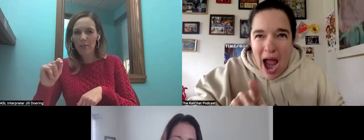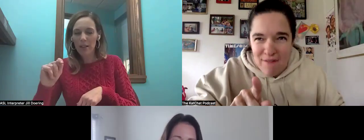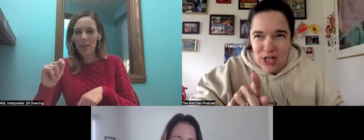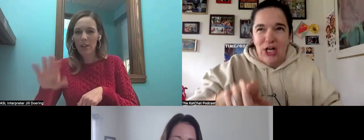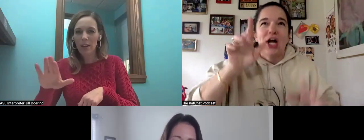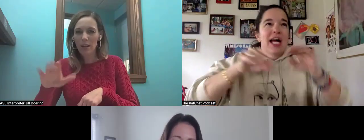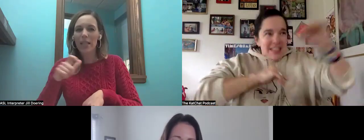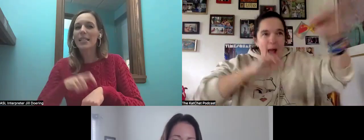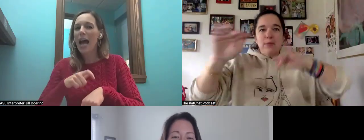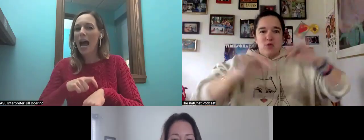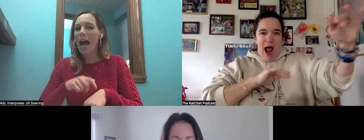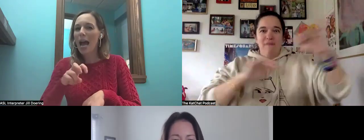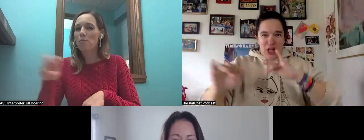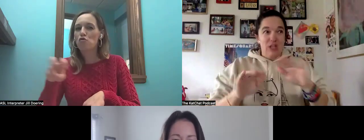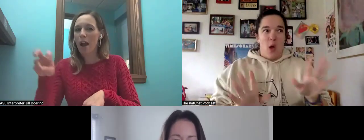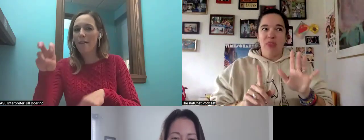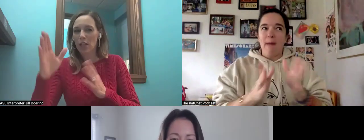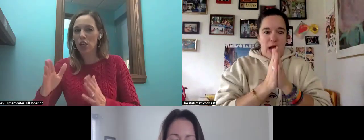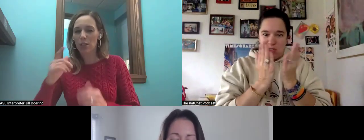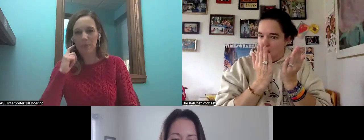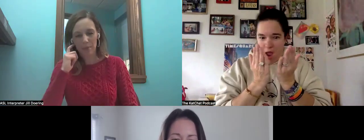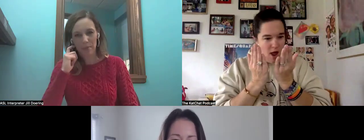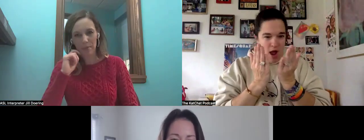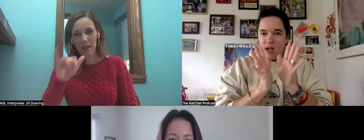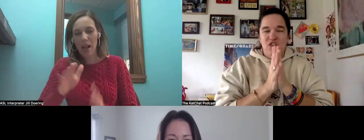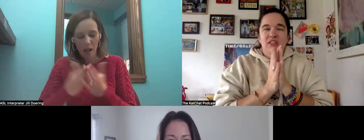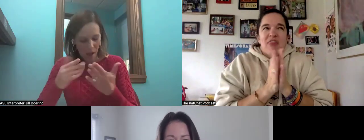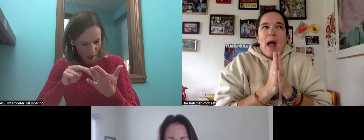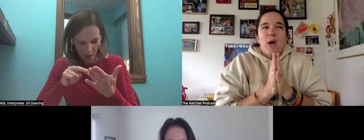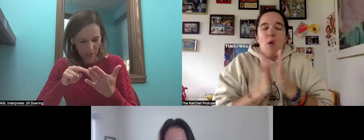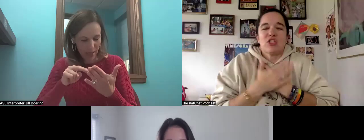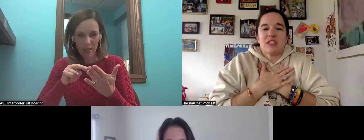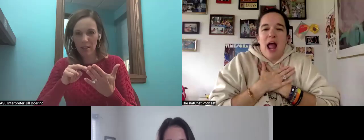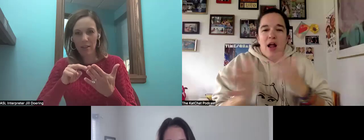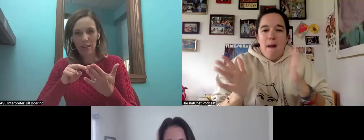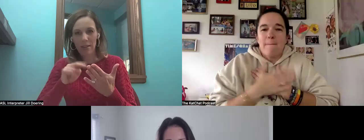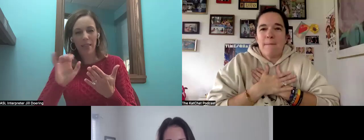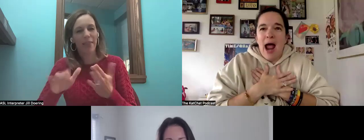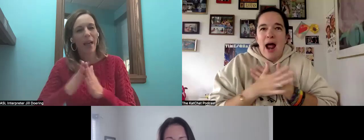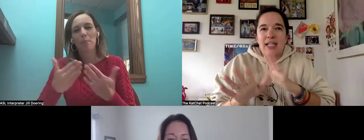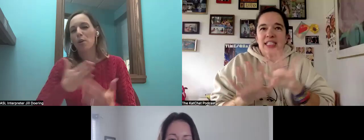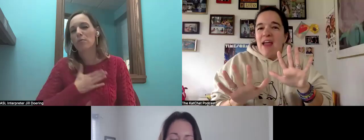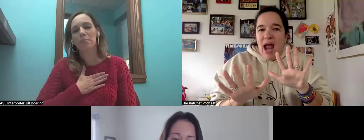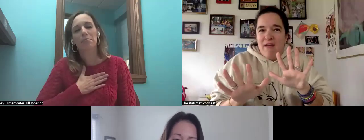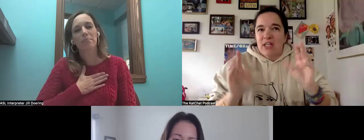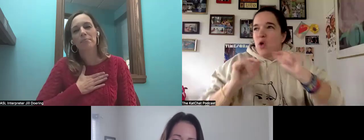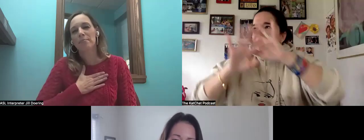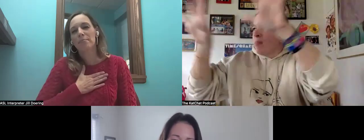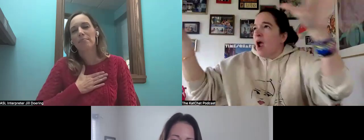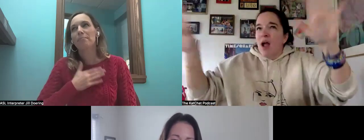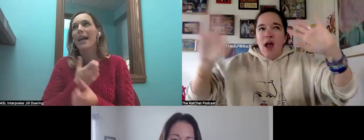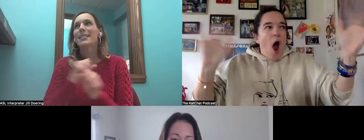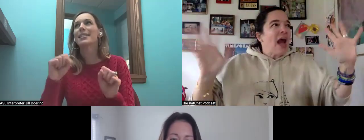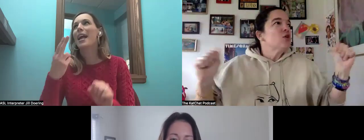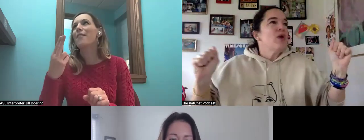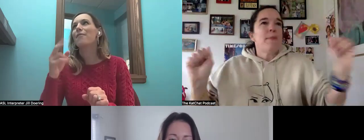time traveler, time Okay. traveler. So that's what I was just that book was like my safe haven. So I'm